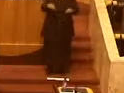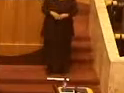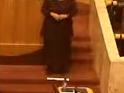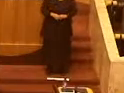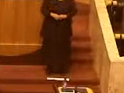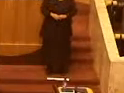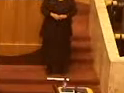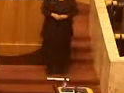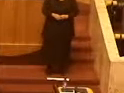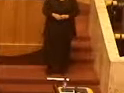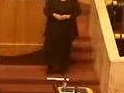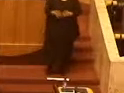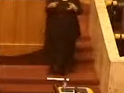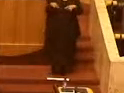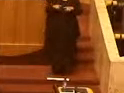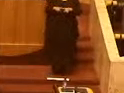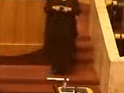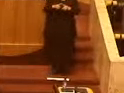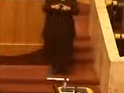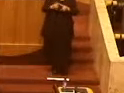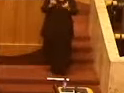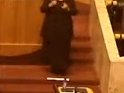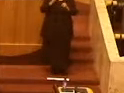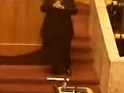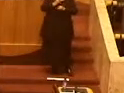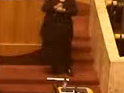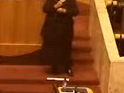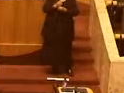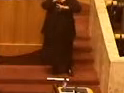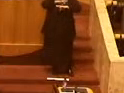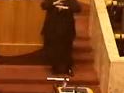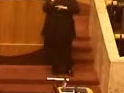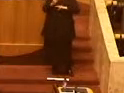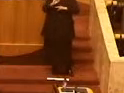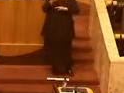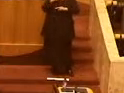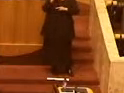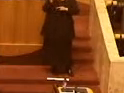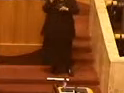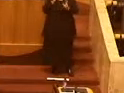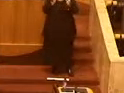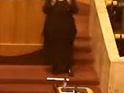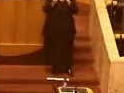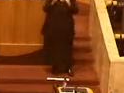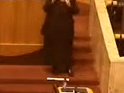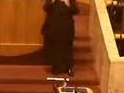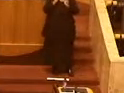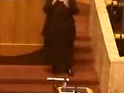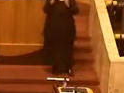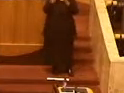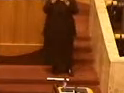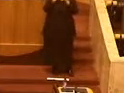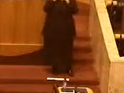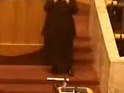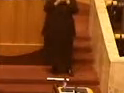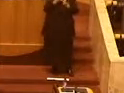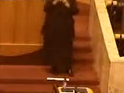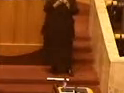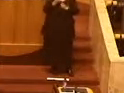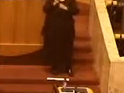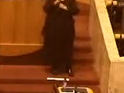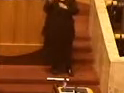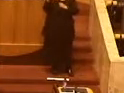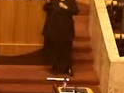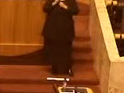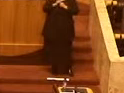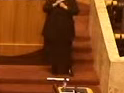"We are on our feet, restless and listening attentively to the cries of our people who